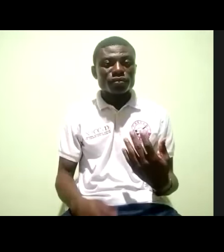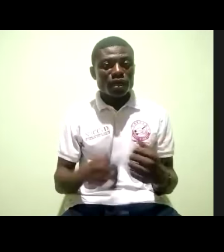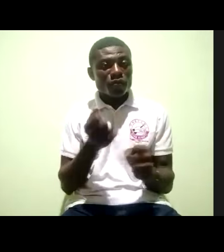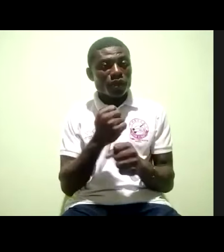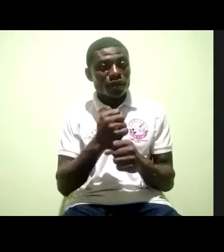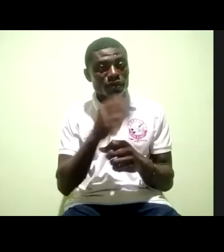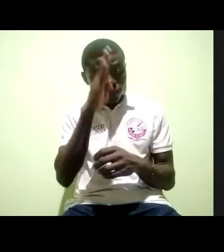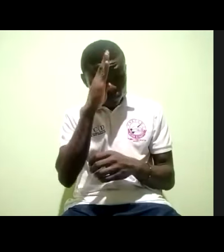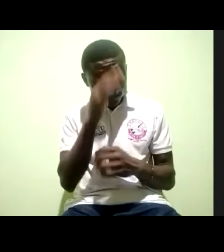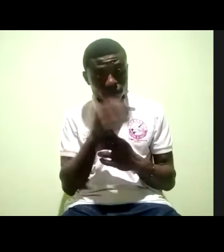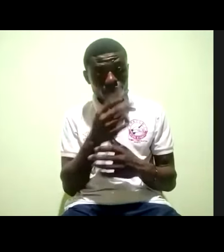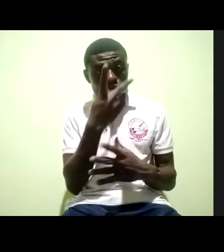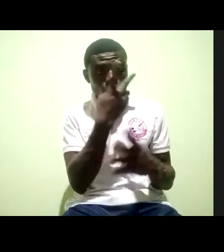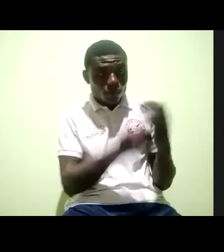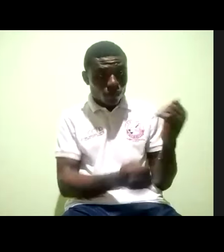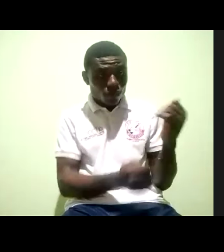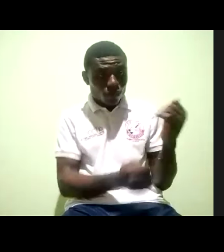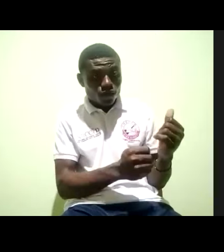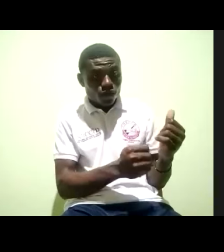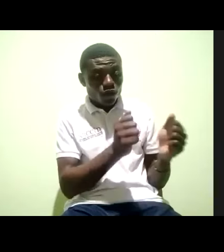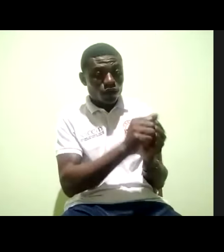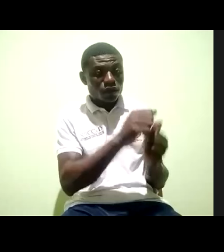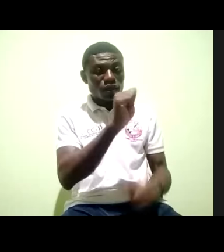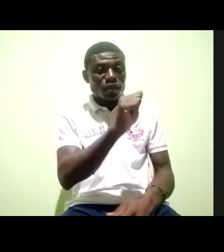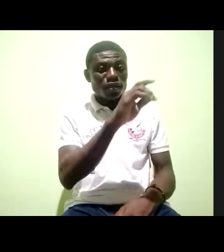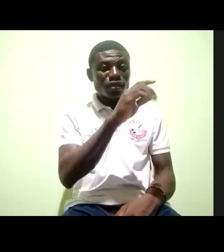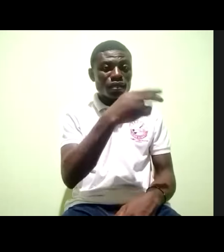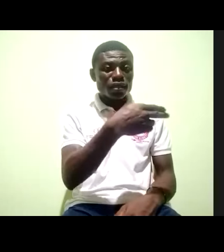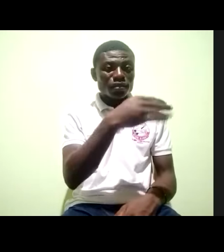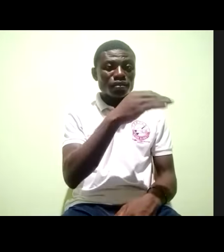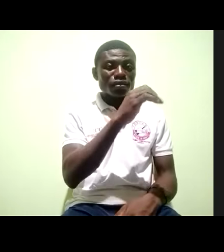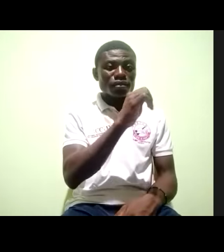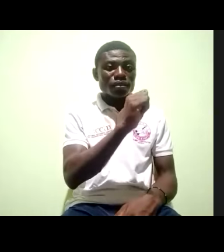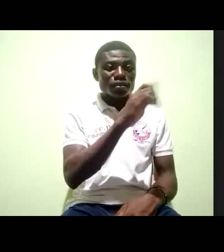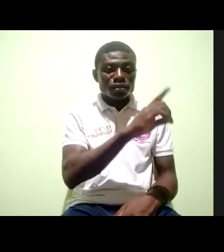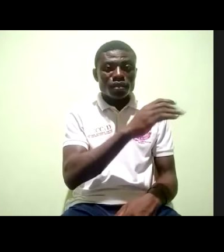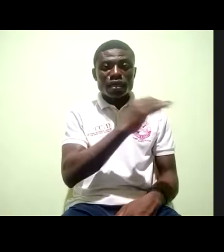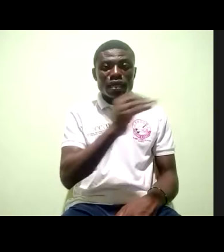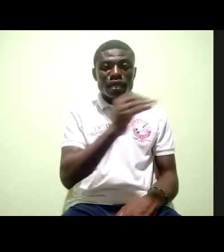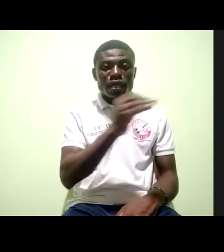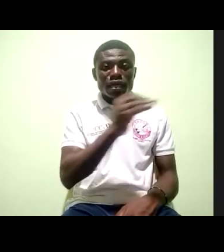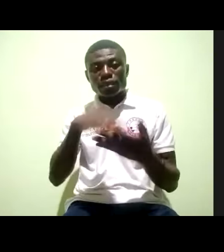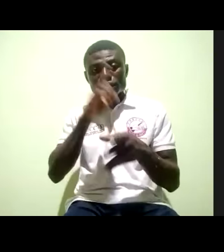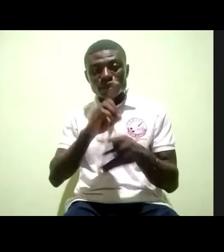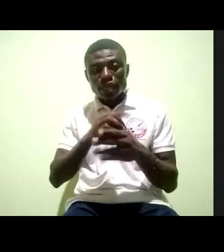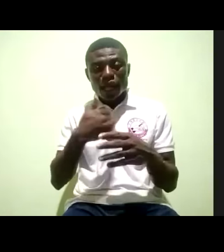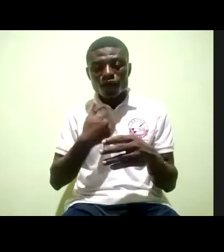in both the conditions with ADHD and dyslexia. People have less activity in